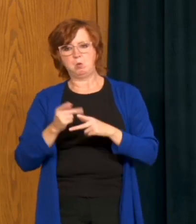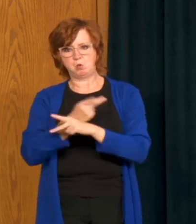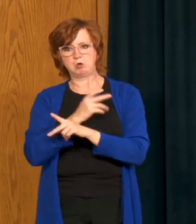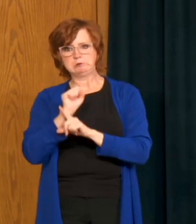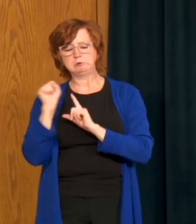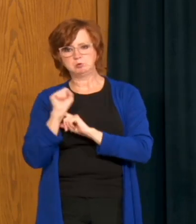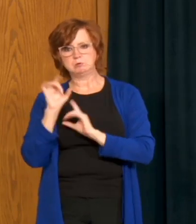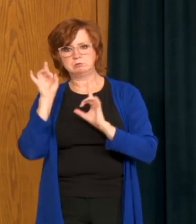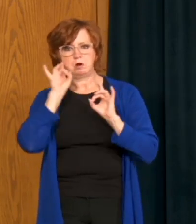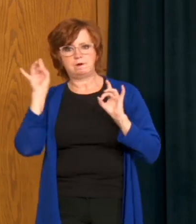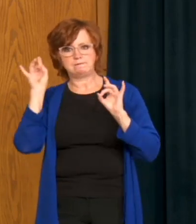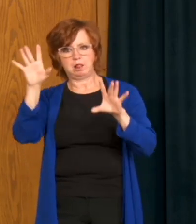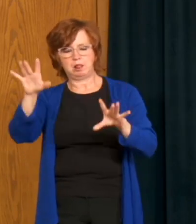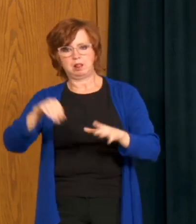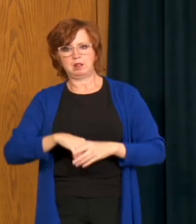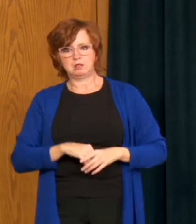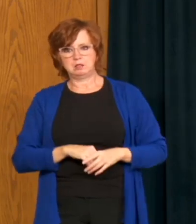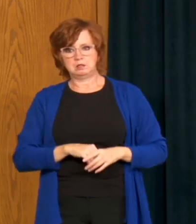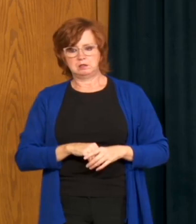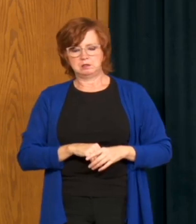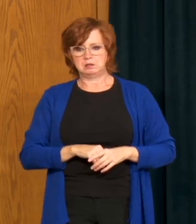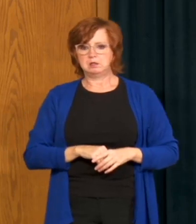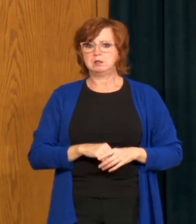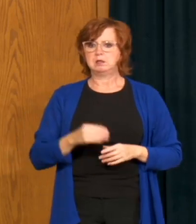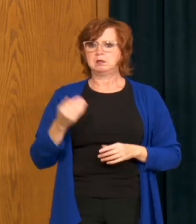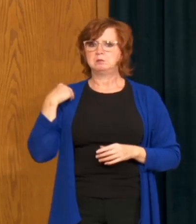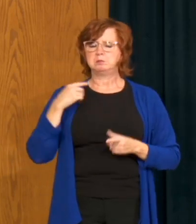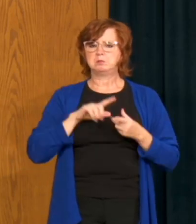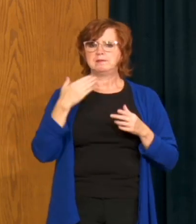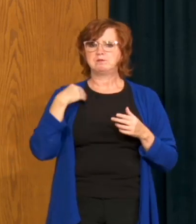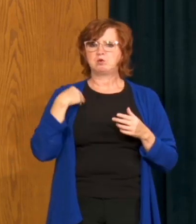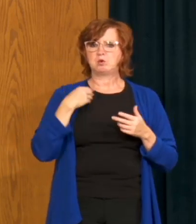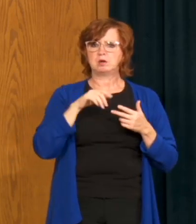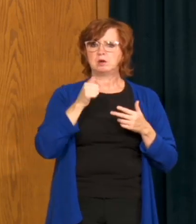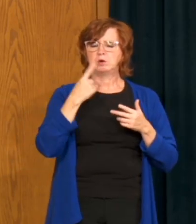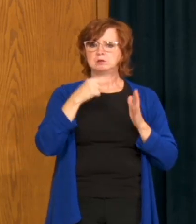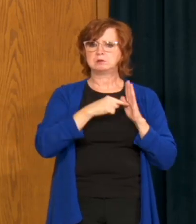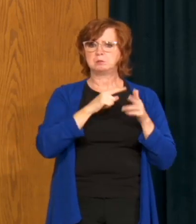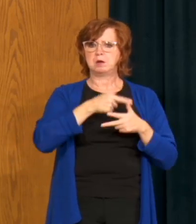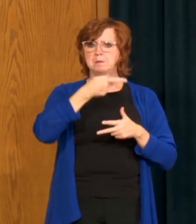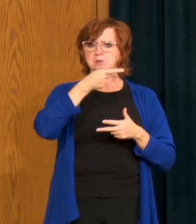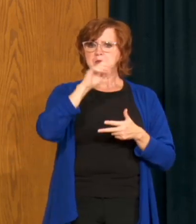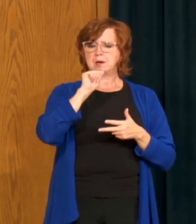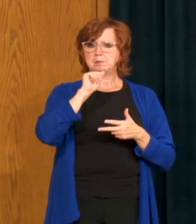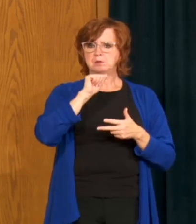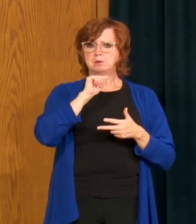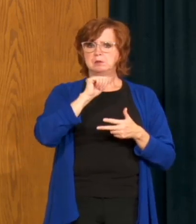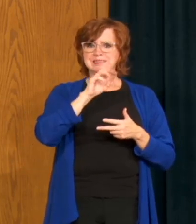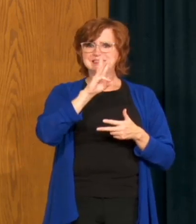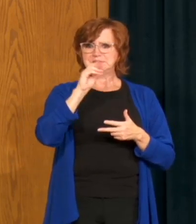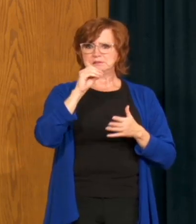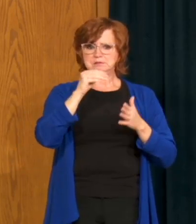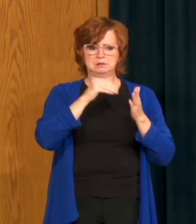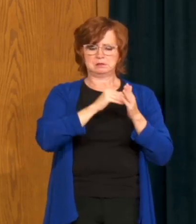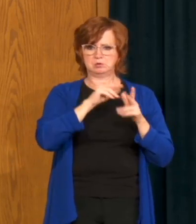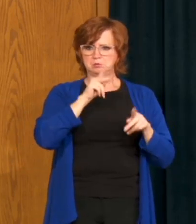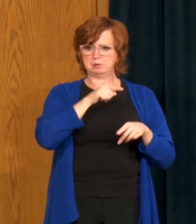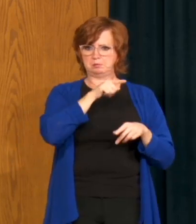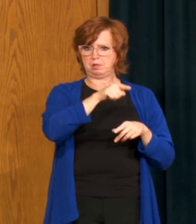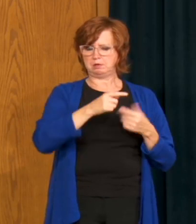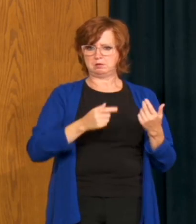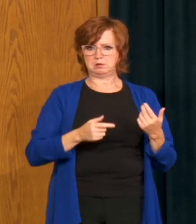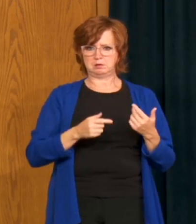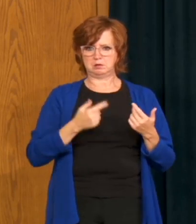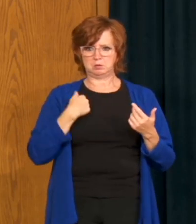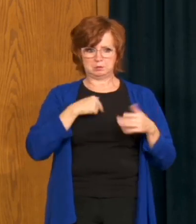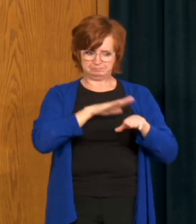many weeks of no cases, we did flag that as an area of concern and encourage people to seek testing if they're symptomatic,